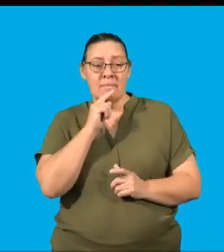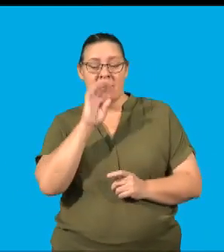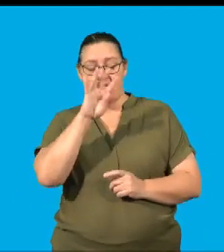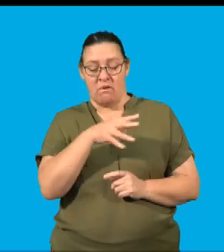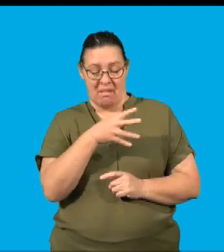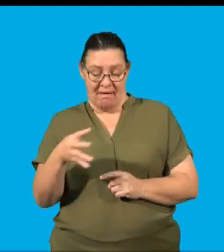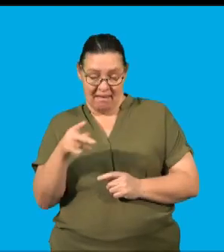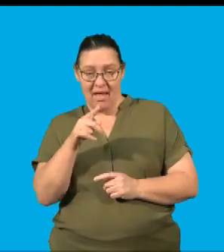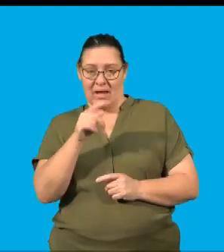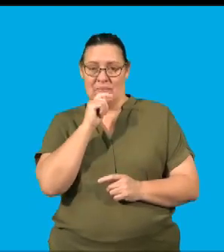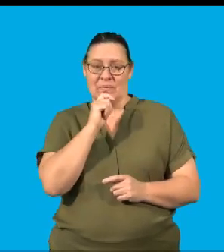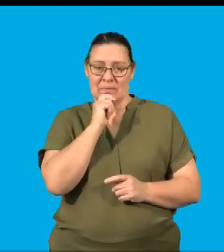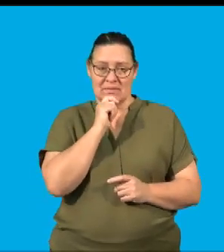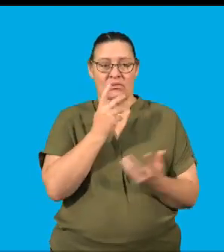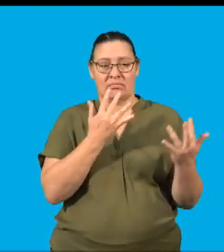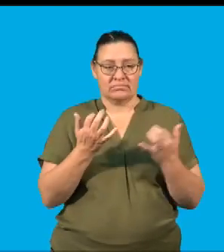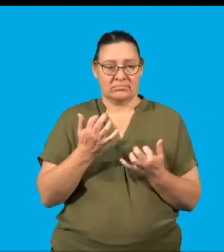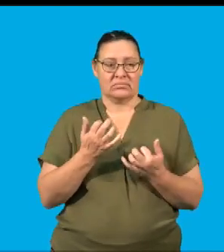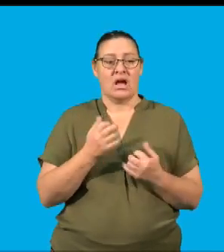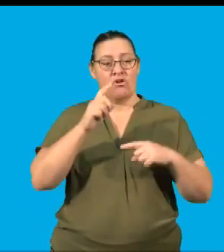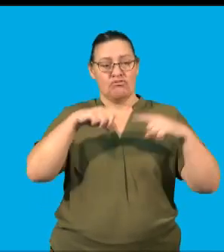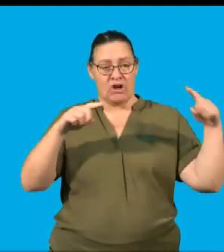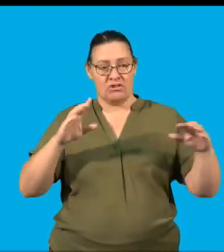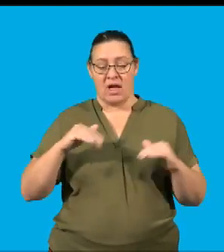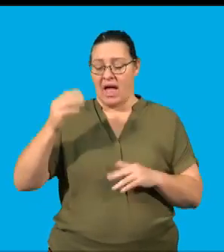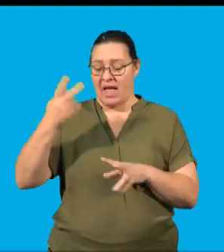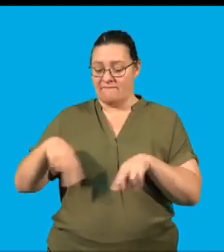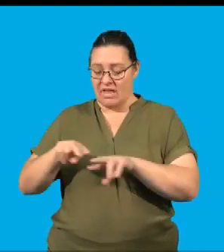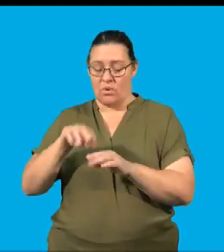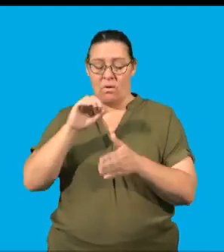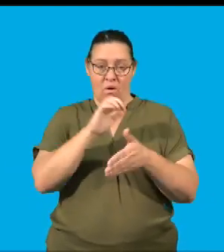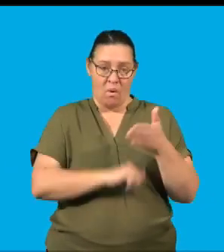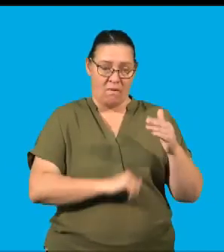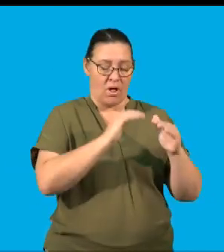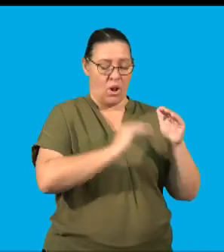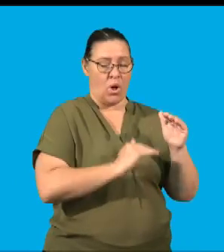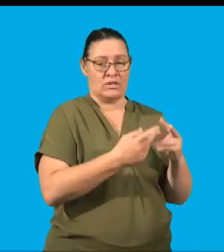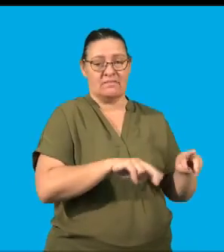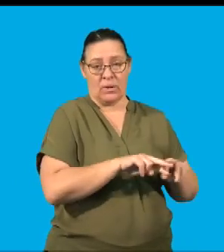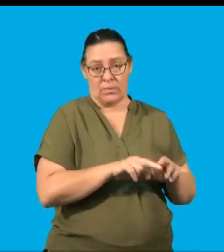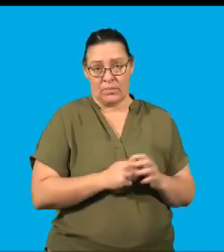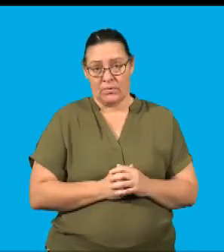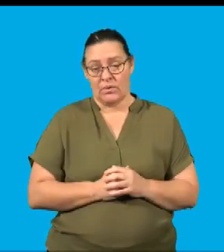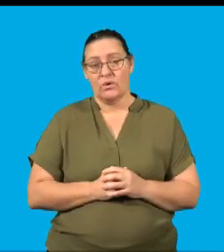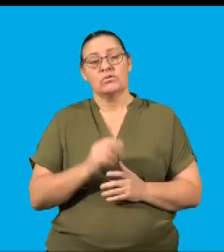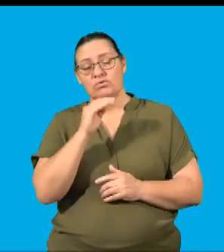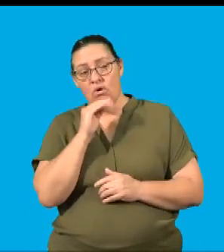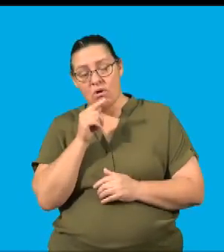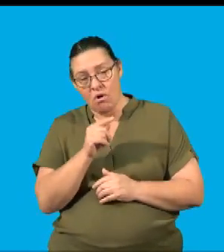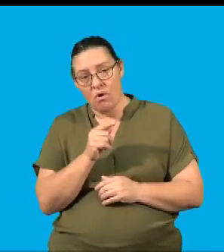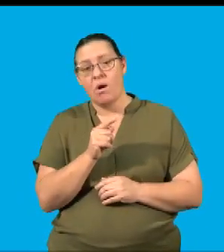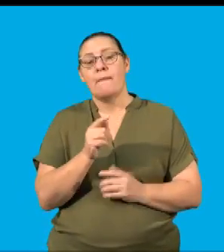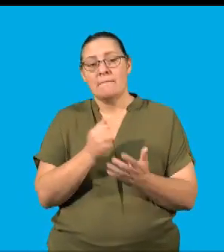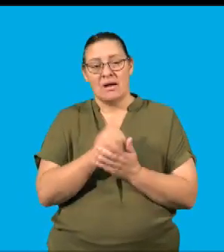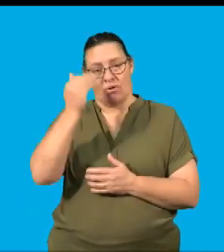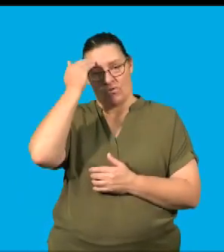can use to calculate the range, to say range is the highest value minus the lowest value. So you are expected to know this